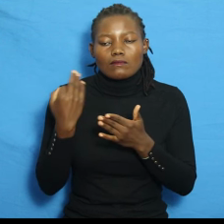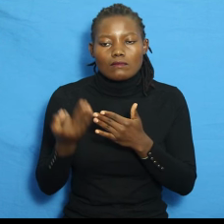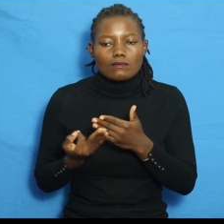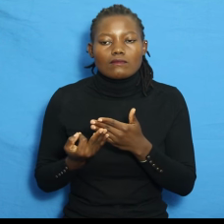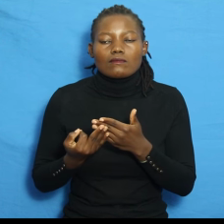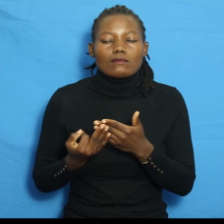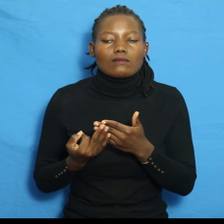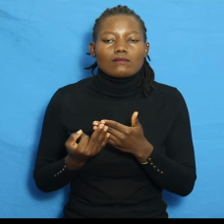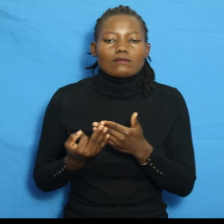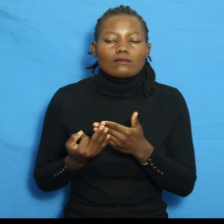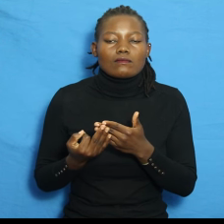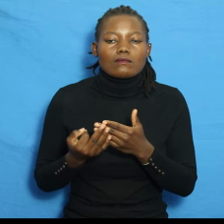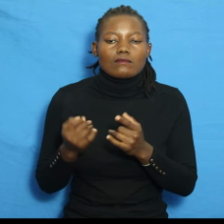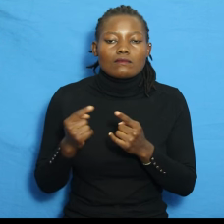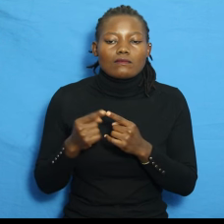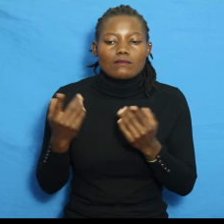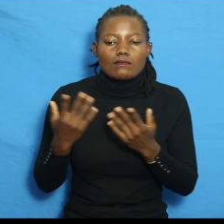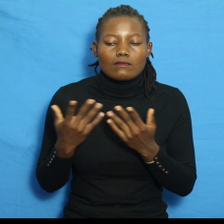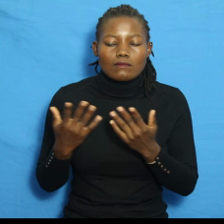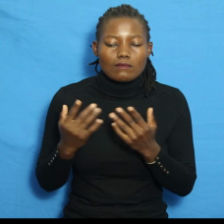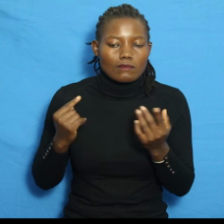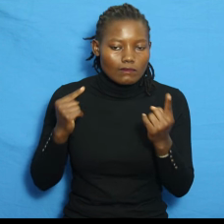lands to where it is